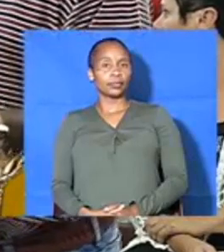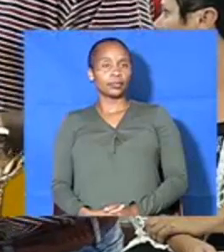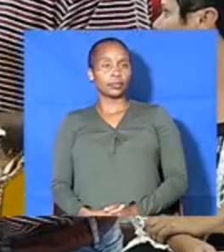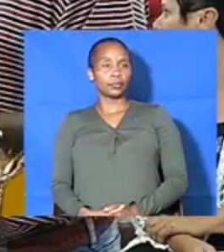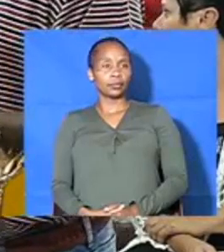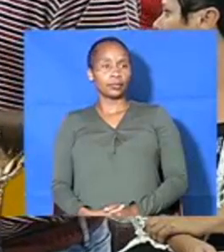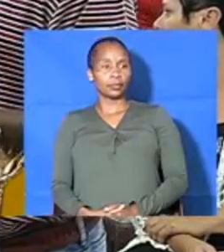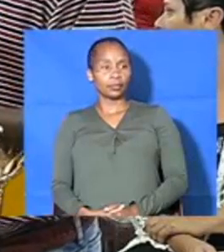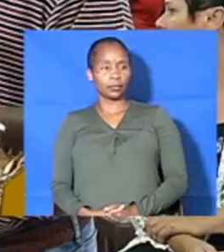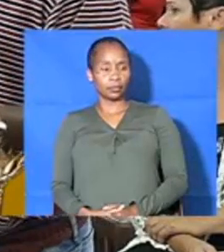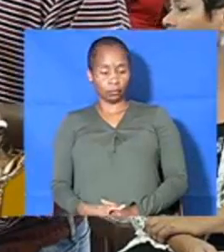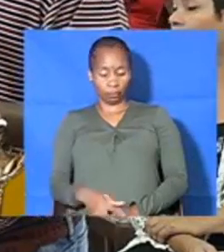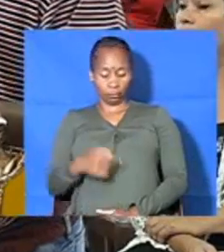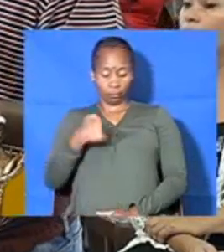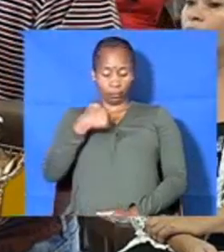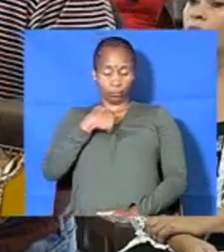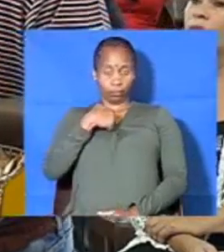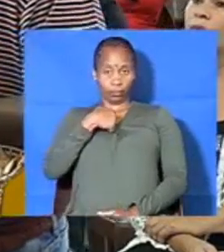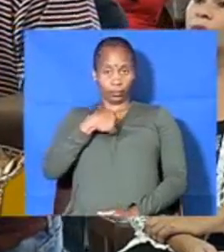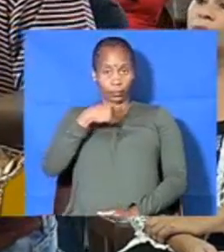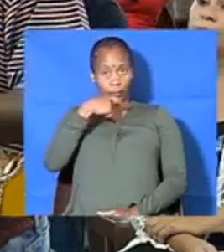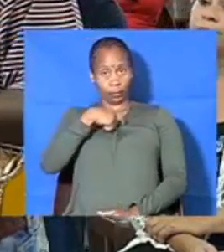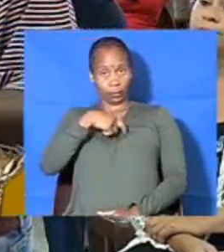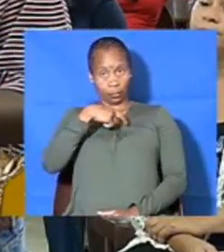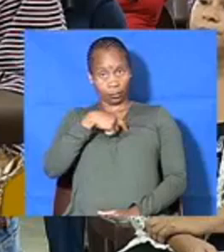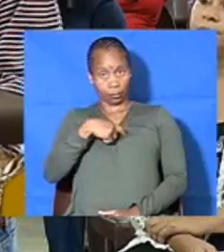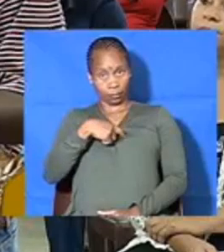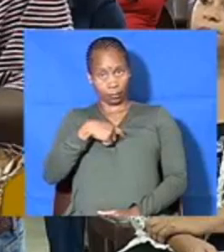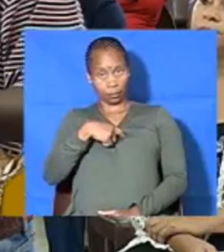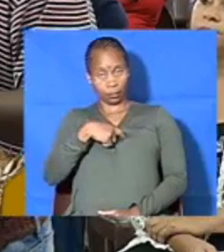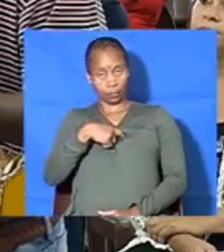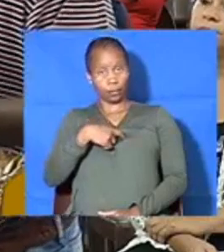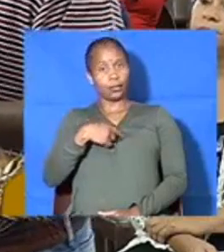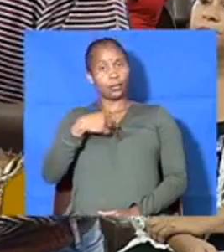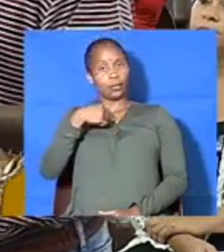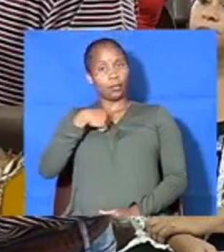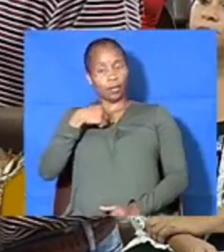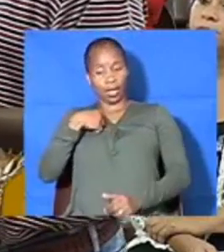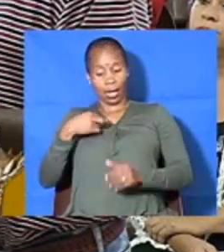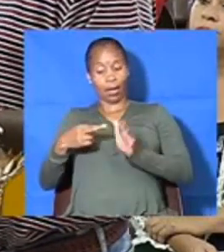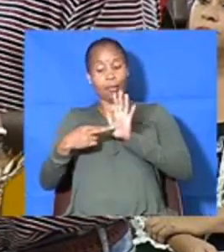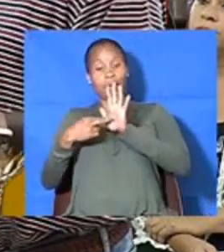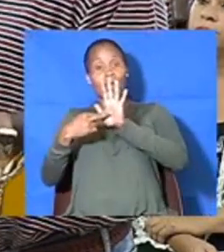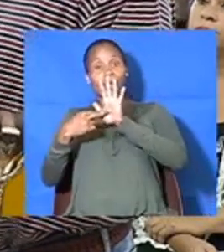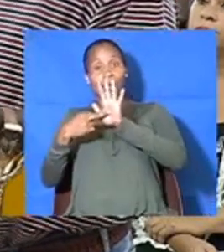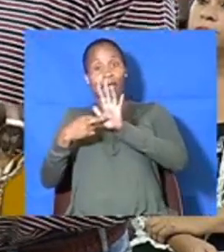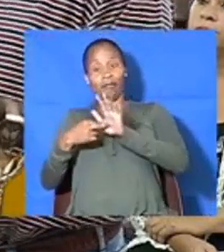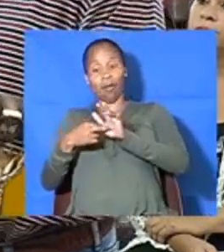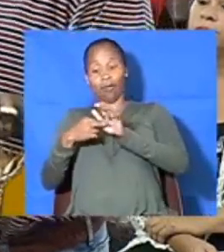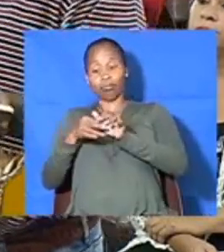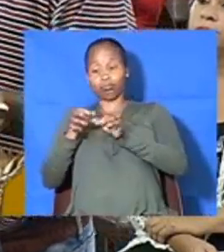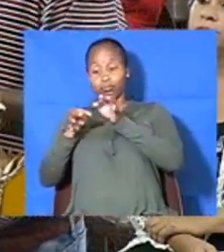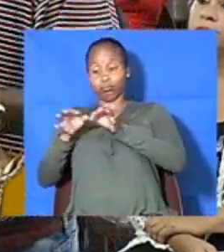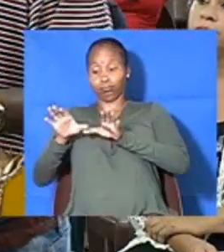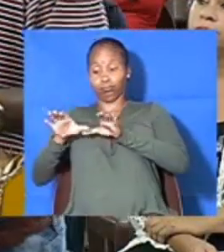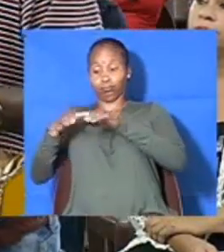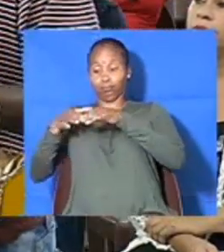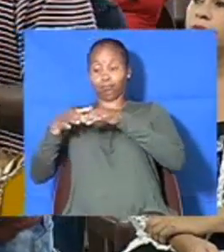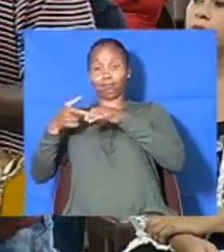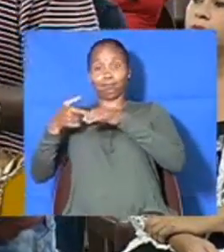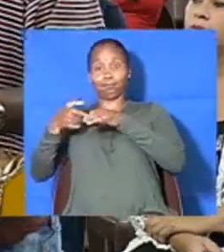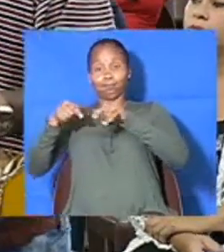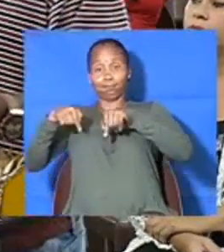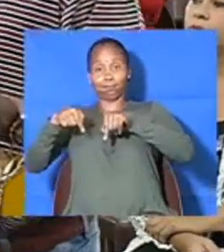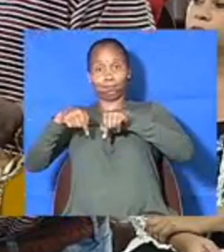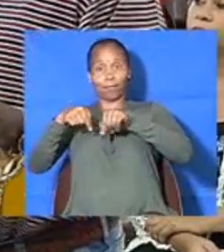And the government, it gather together every time, but they don't have a solution. So my request,